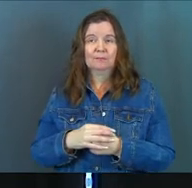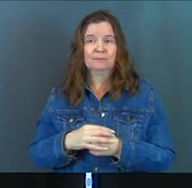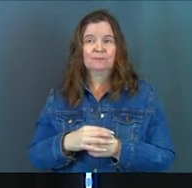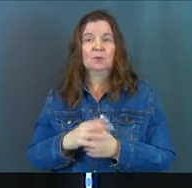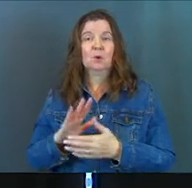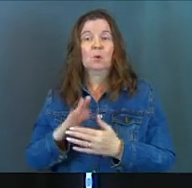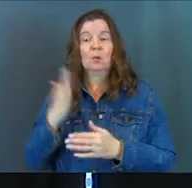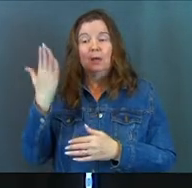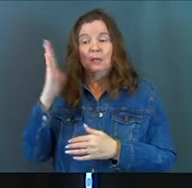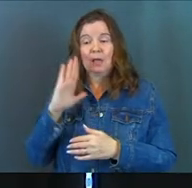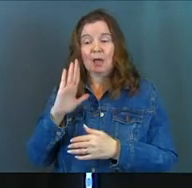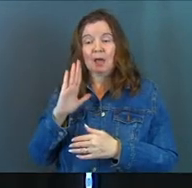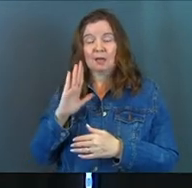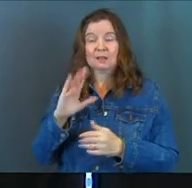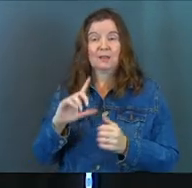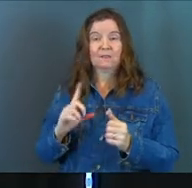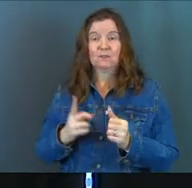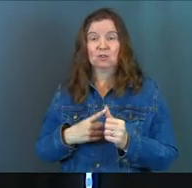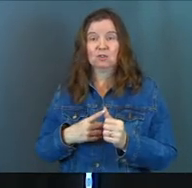And so when God